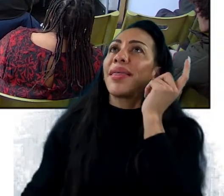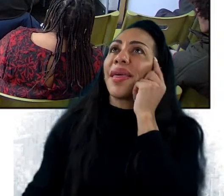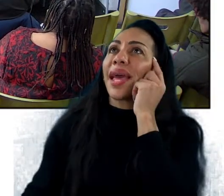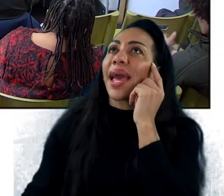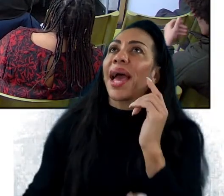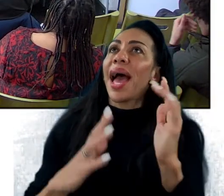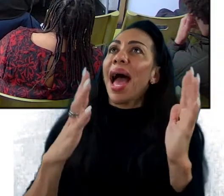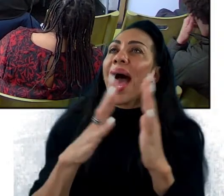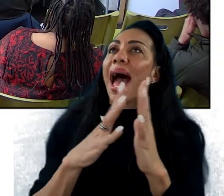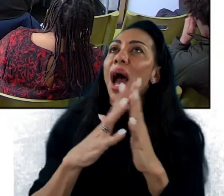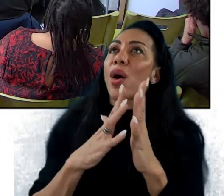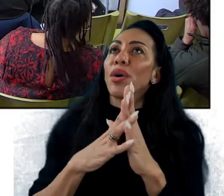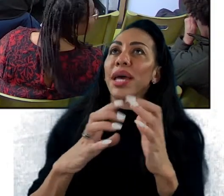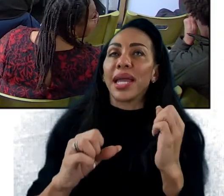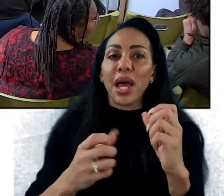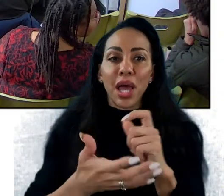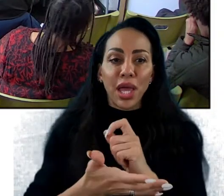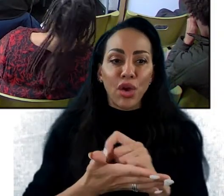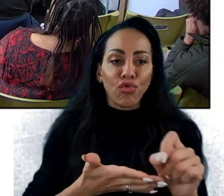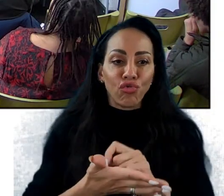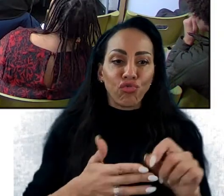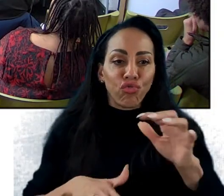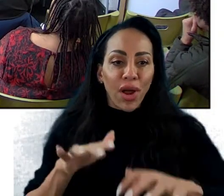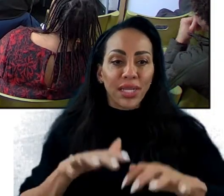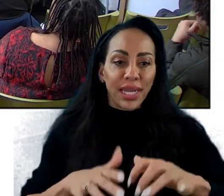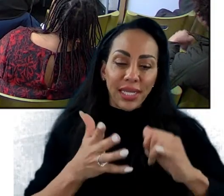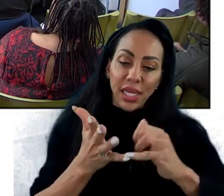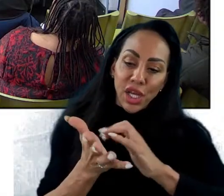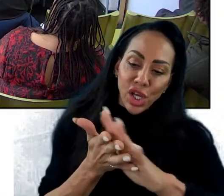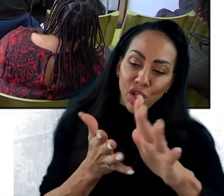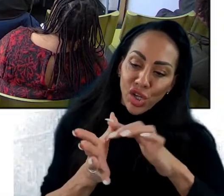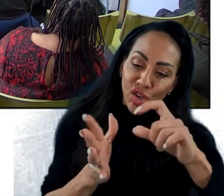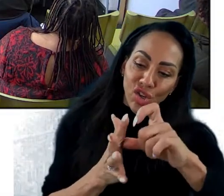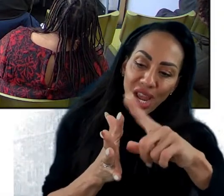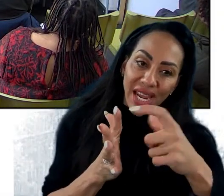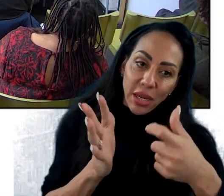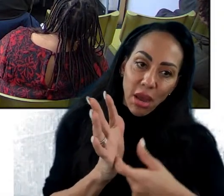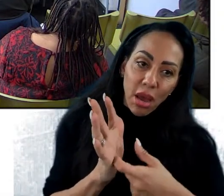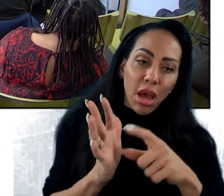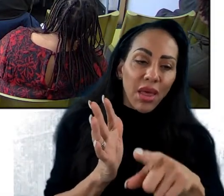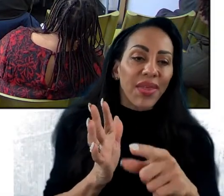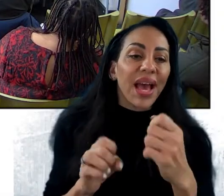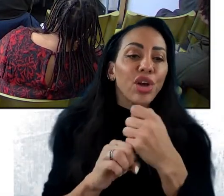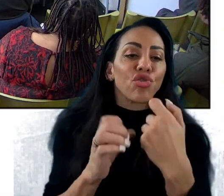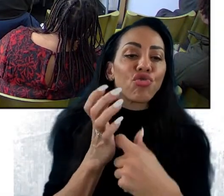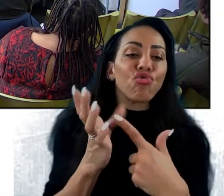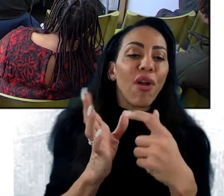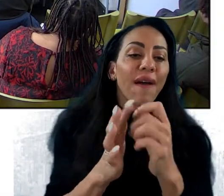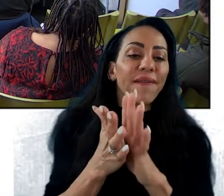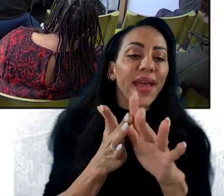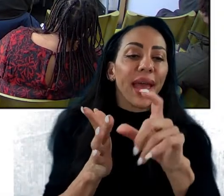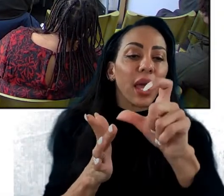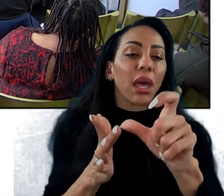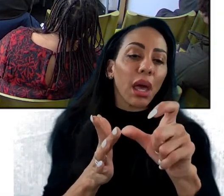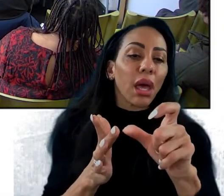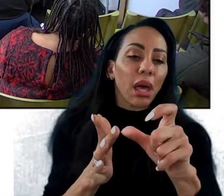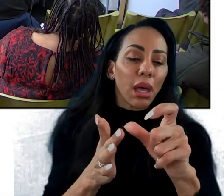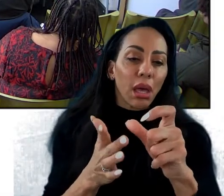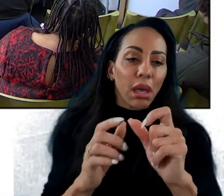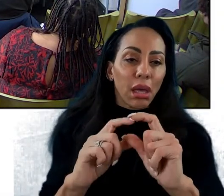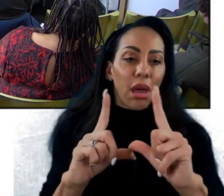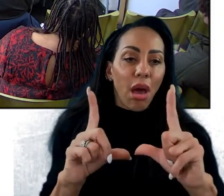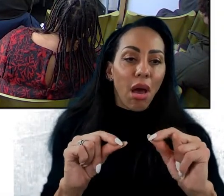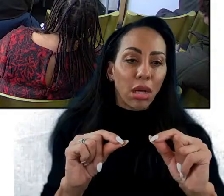shader, which is the sort of the language that graphics cards speak, for making really complicated patterns in